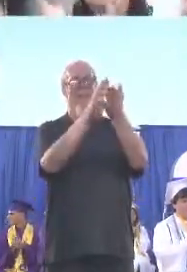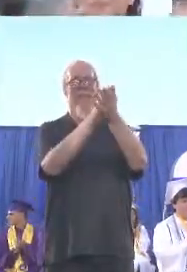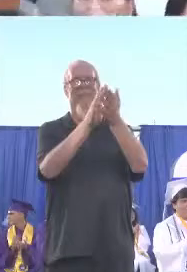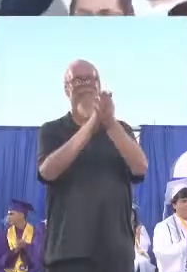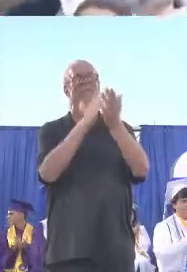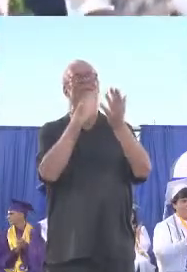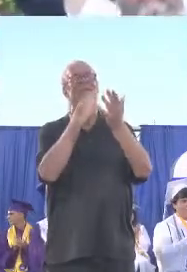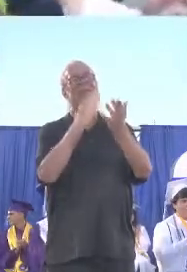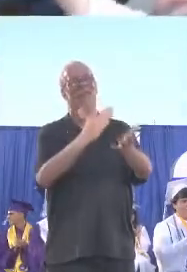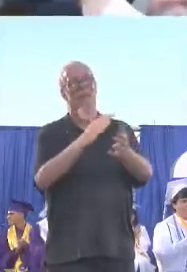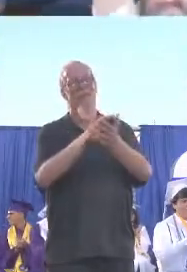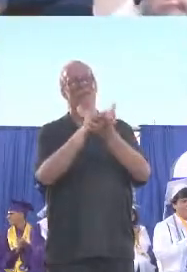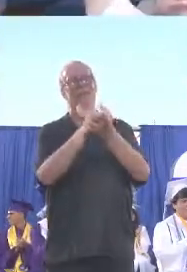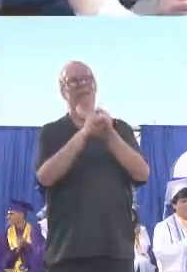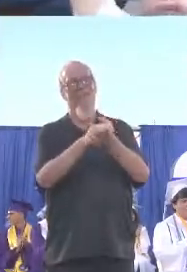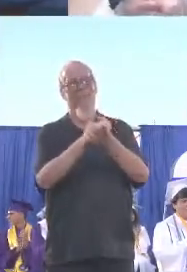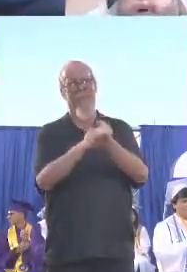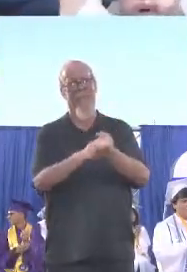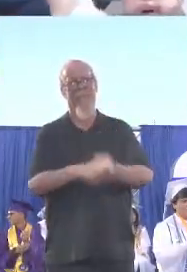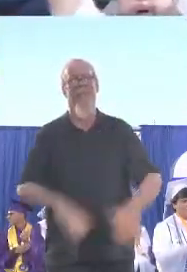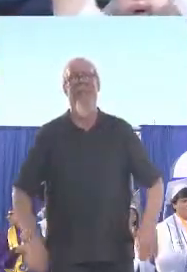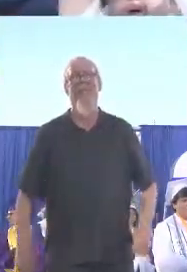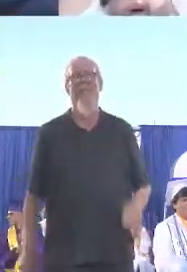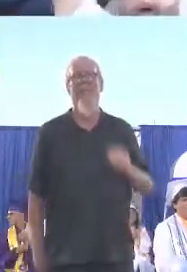Thank you and congratulations.